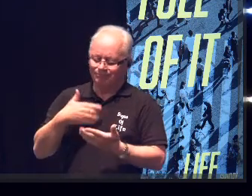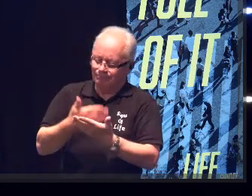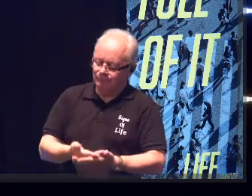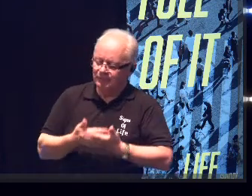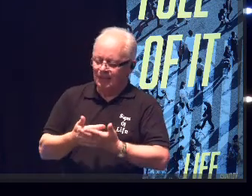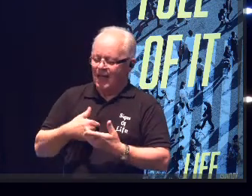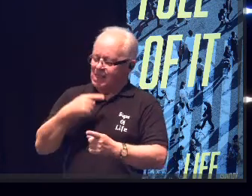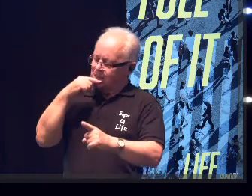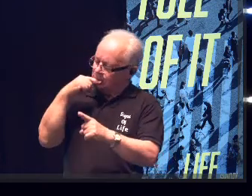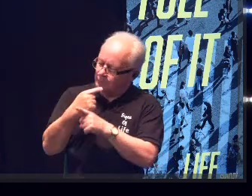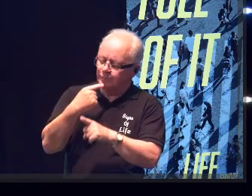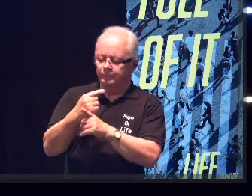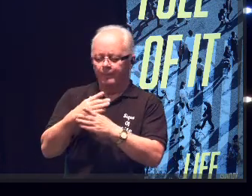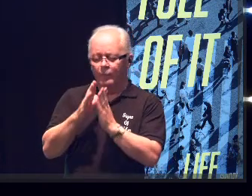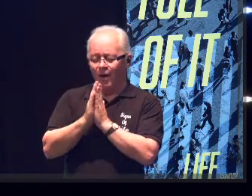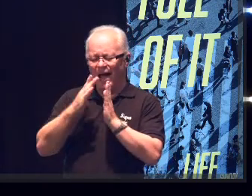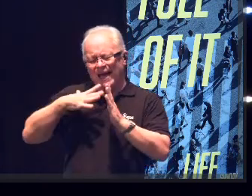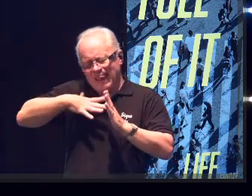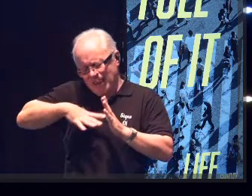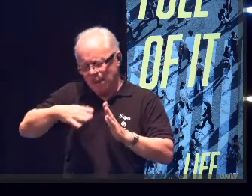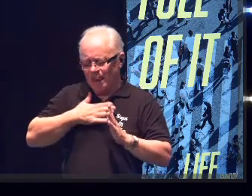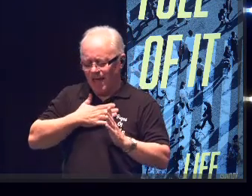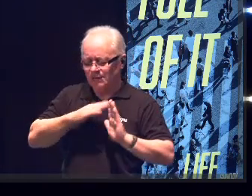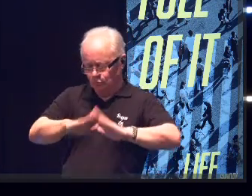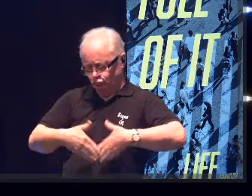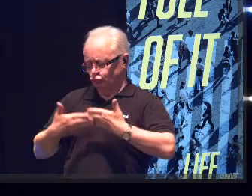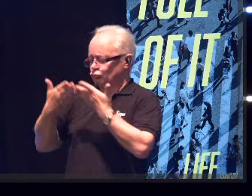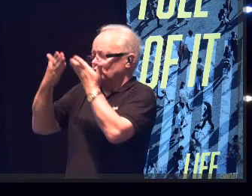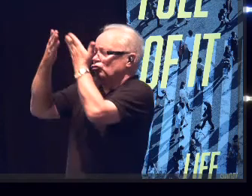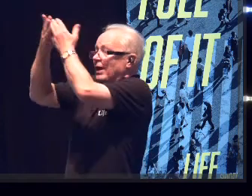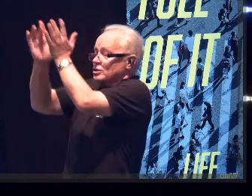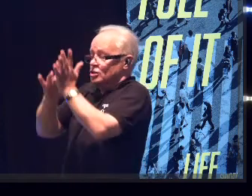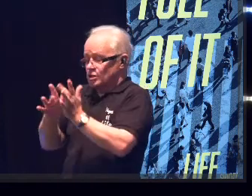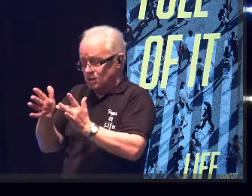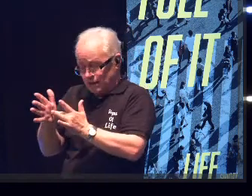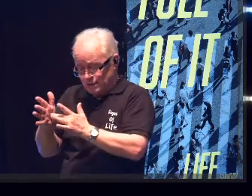are surrendering your life to Jesus as Savior and as Lord,